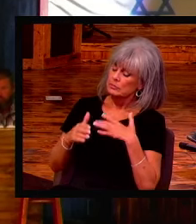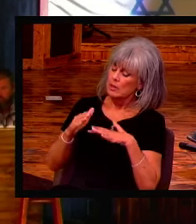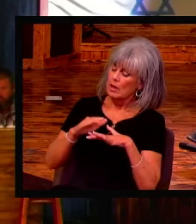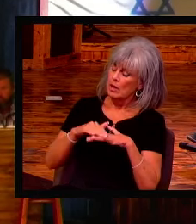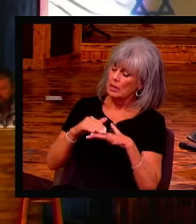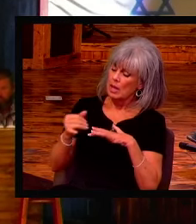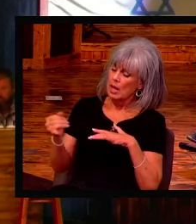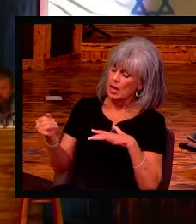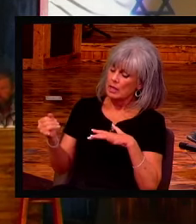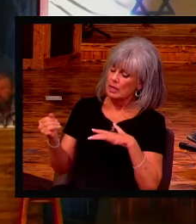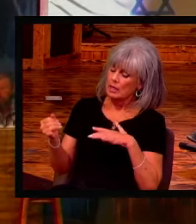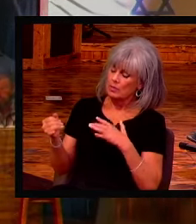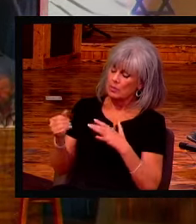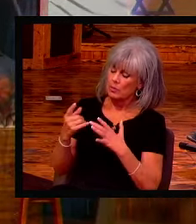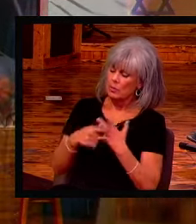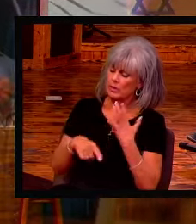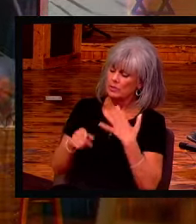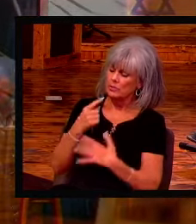them?